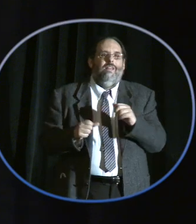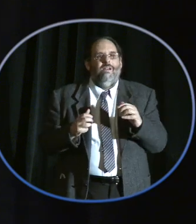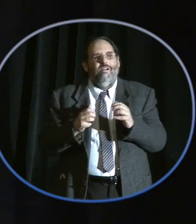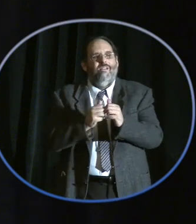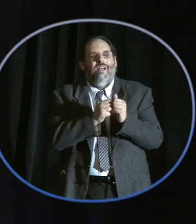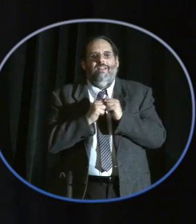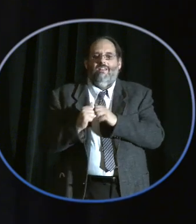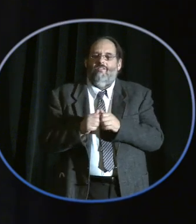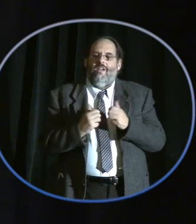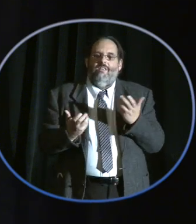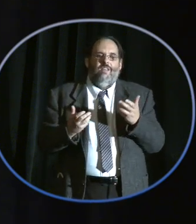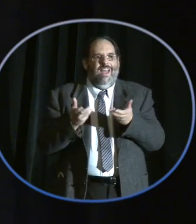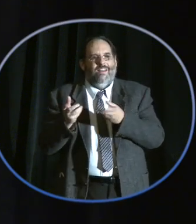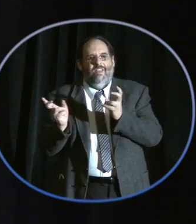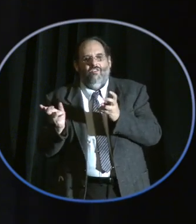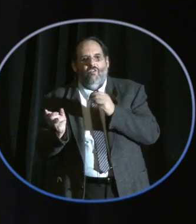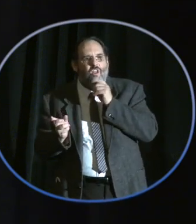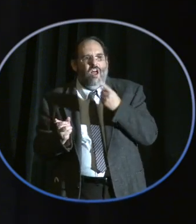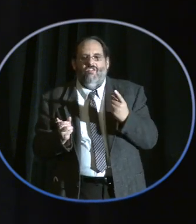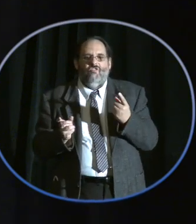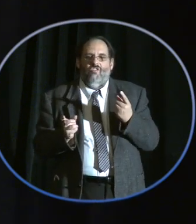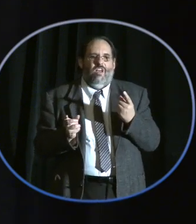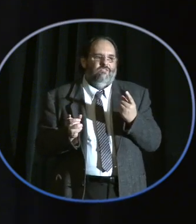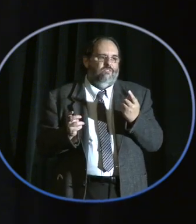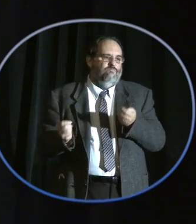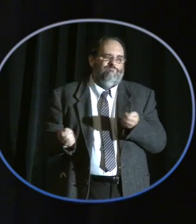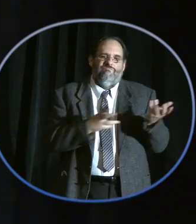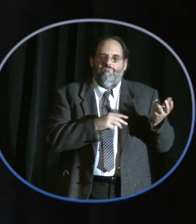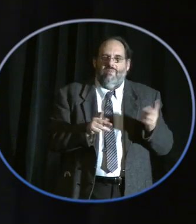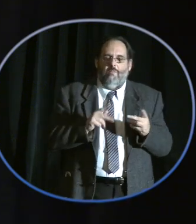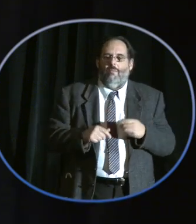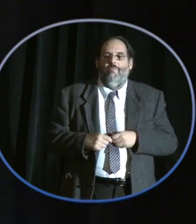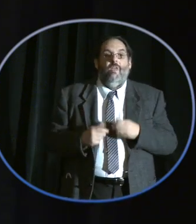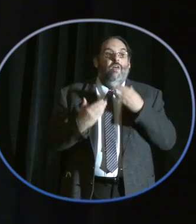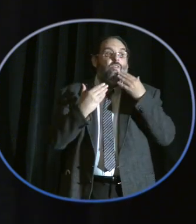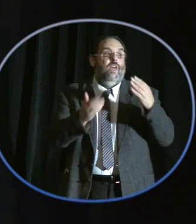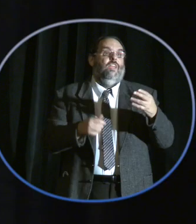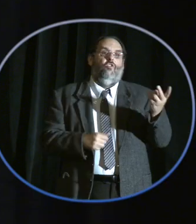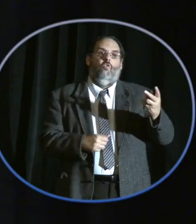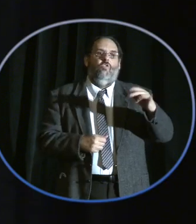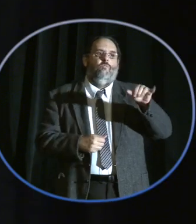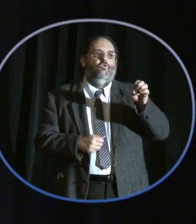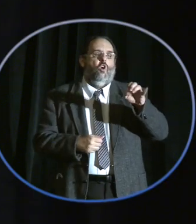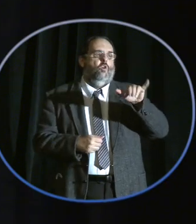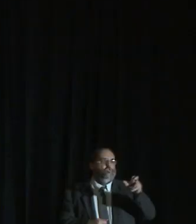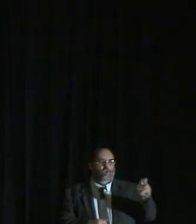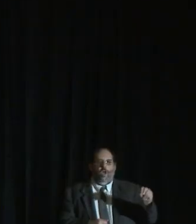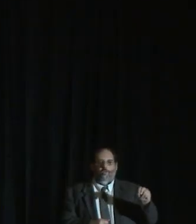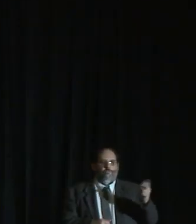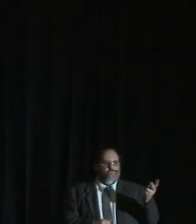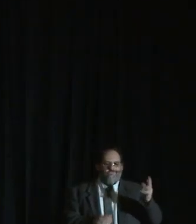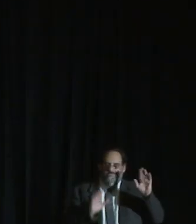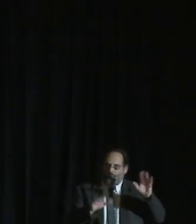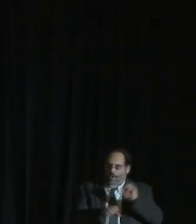collective to handle the issue, not just appease the loud few. So thank you to Joe and John for their great work.